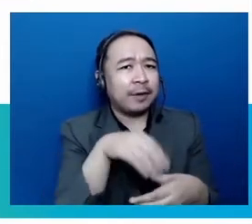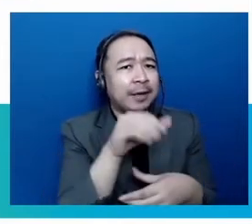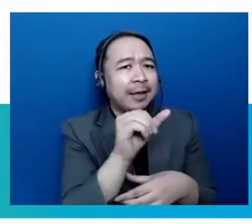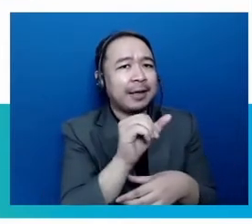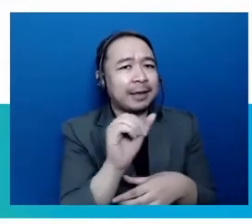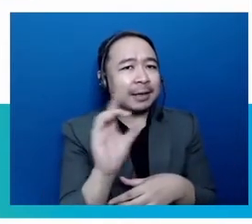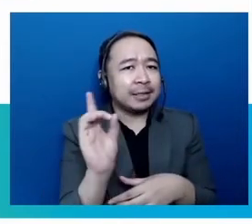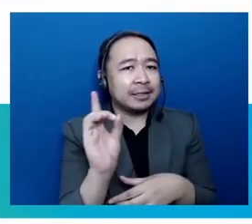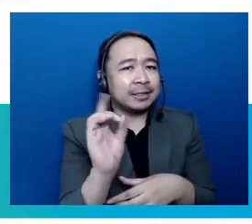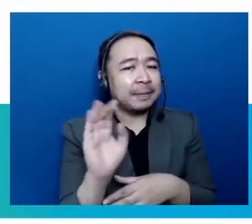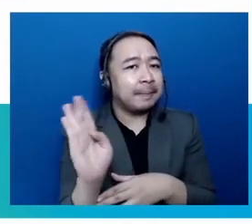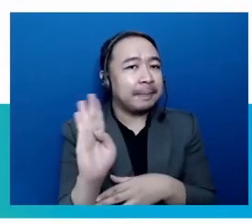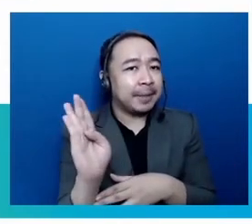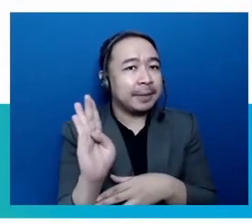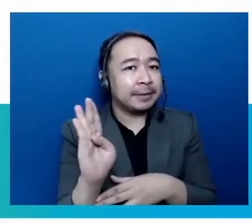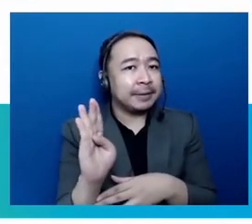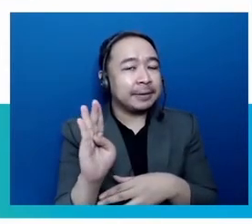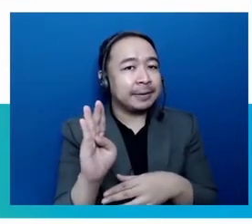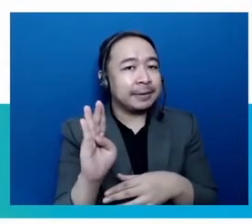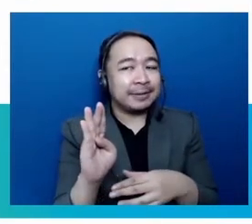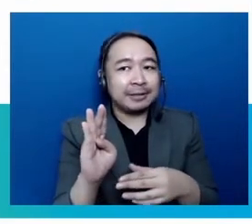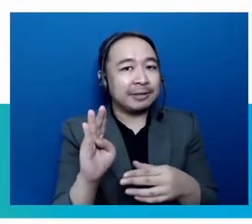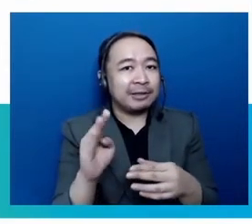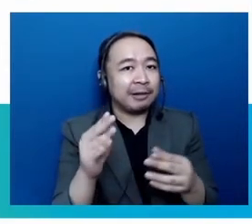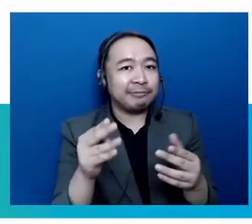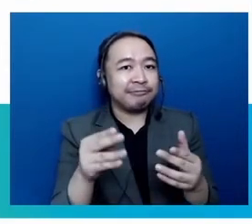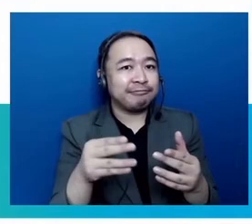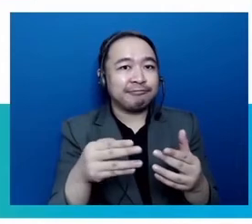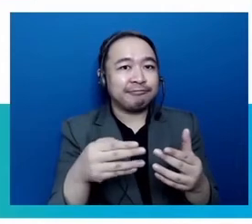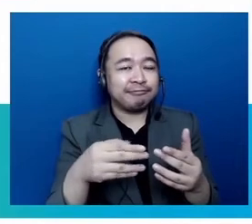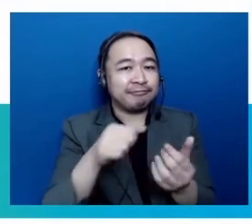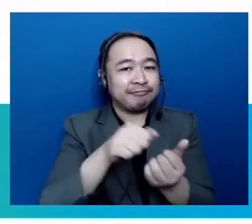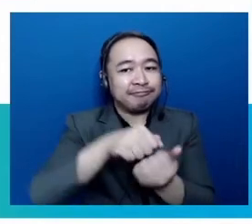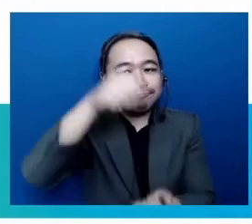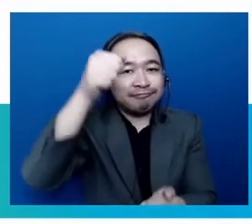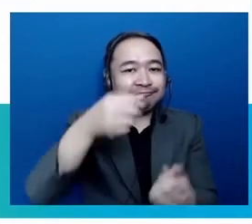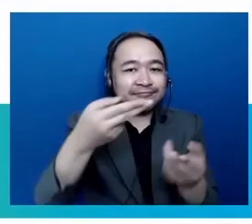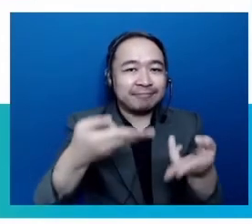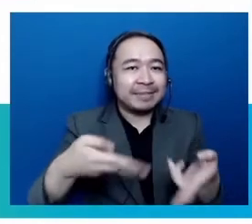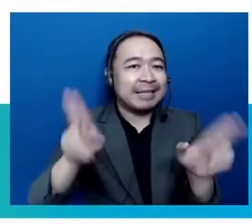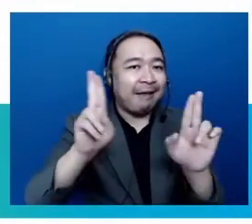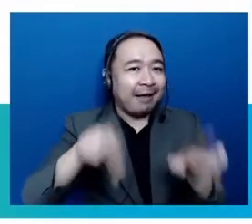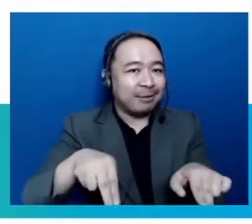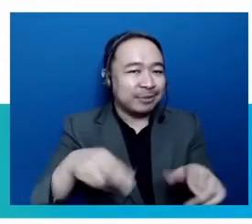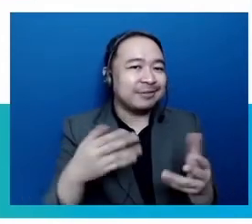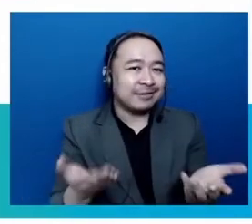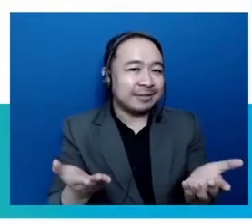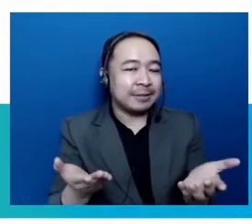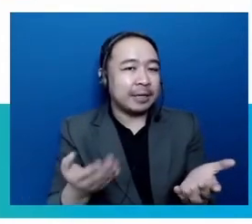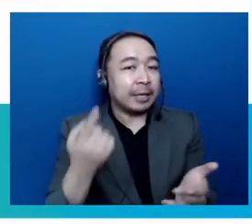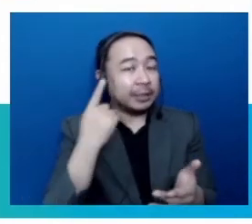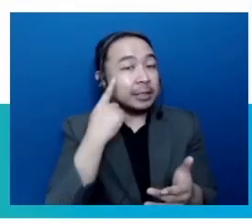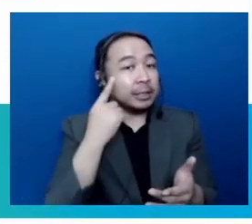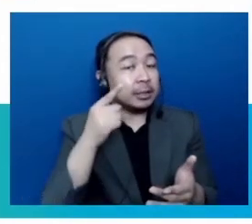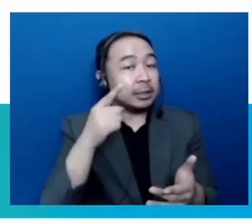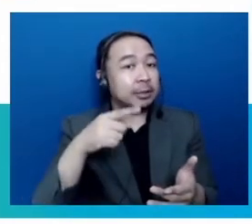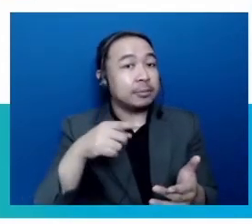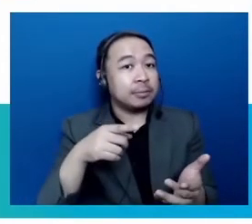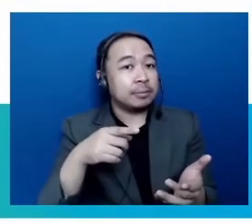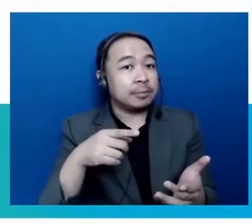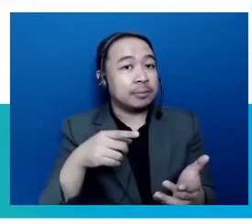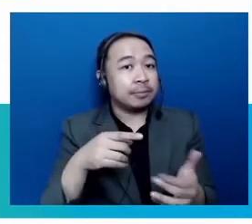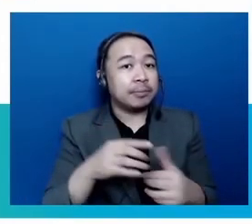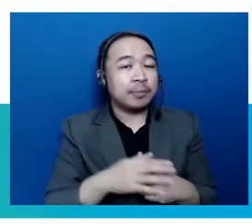this memorandum of understanding that we talked about before. I think the EU will be a source of